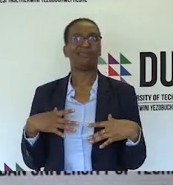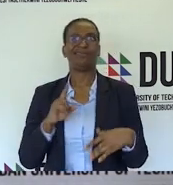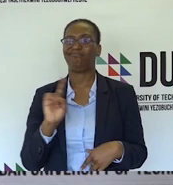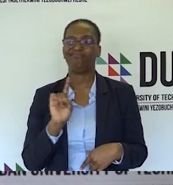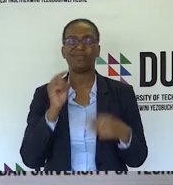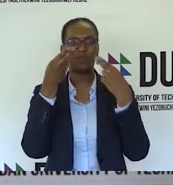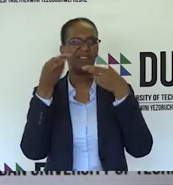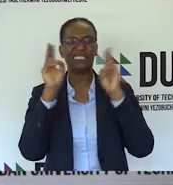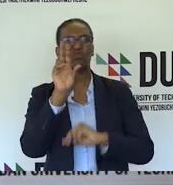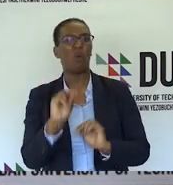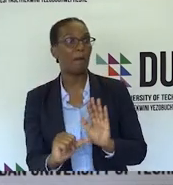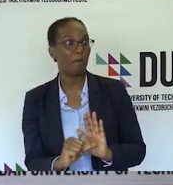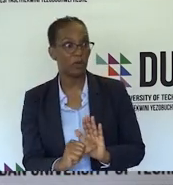education.